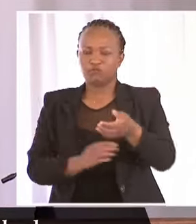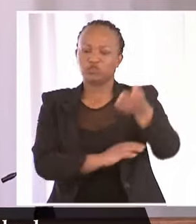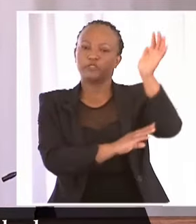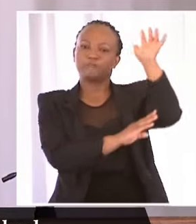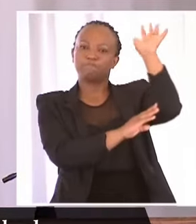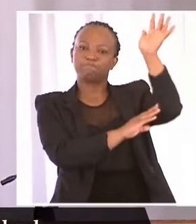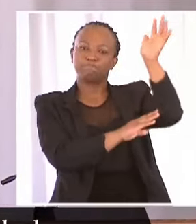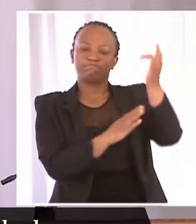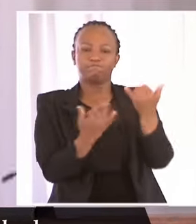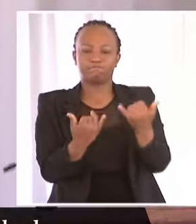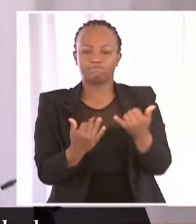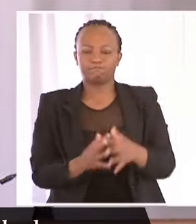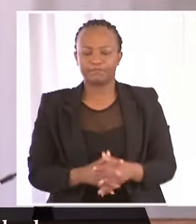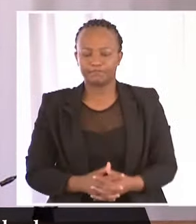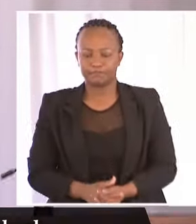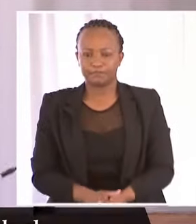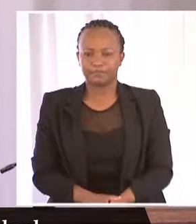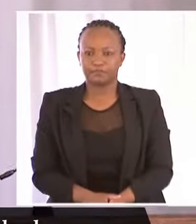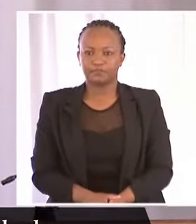eulogy.